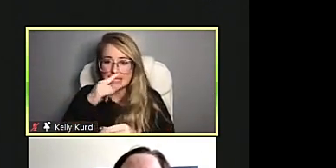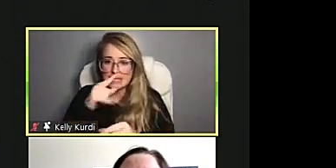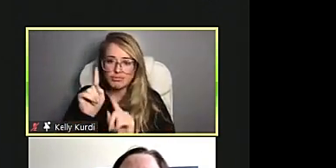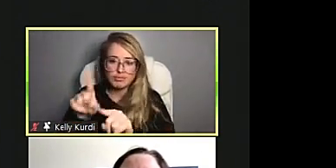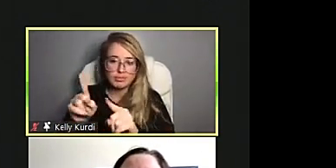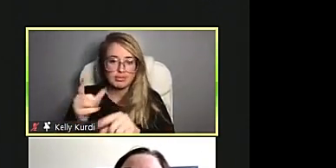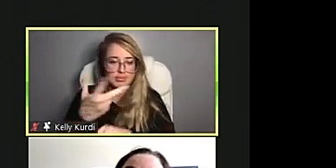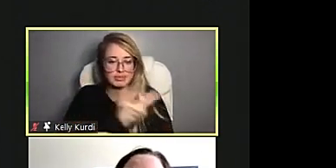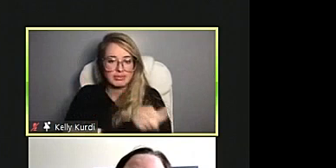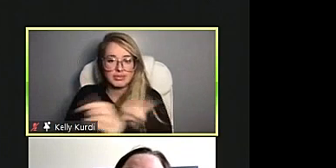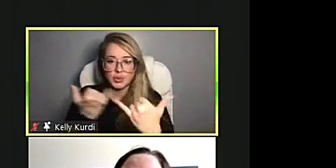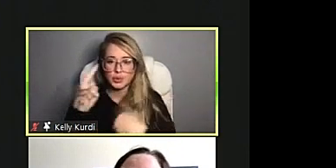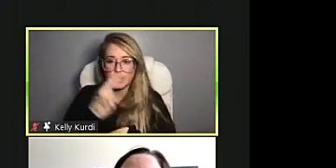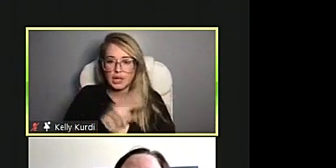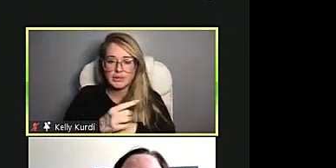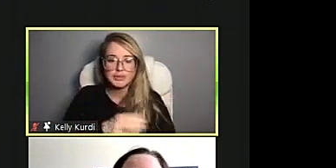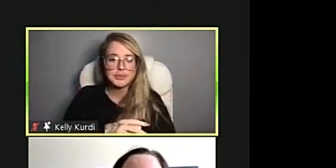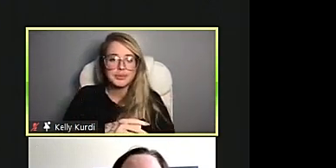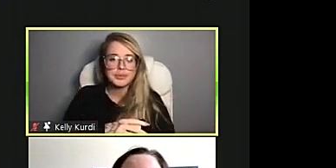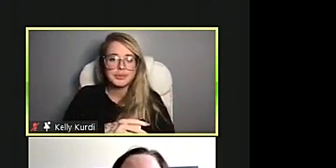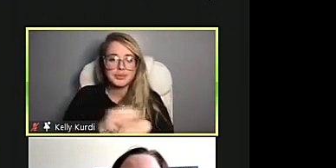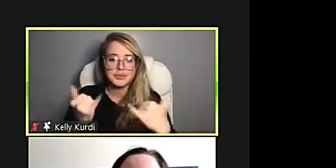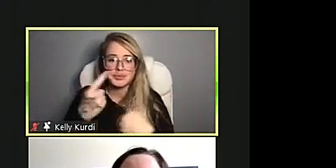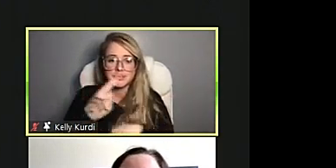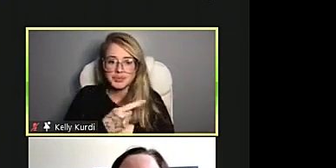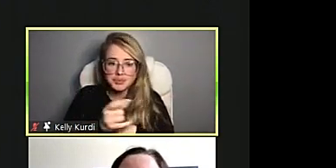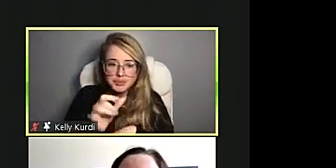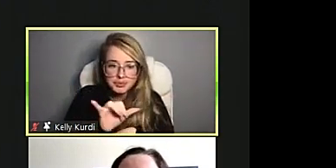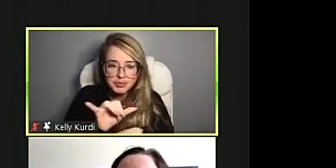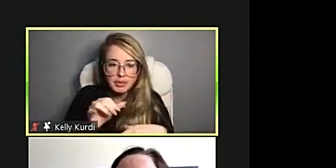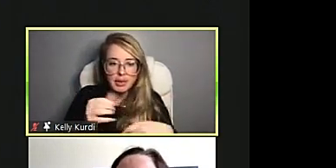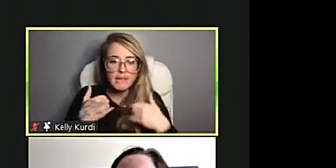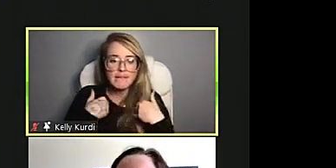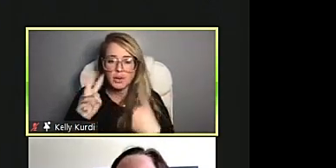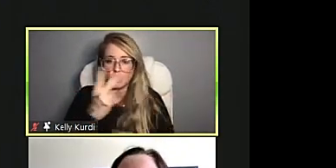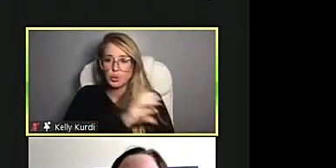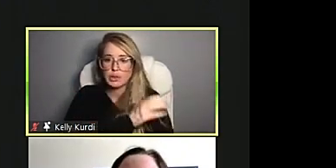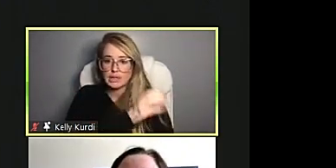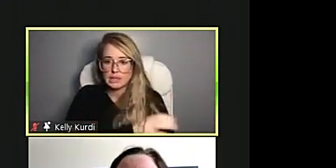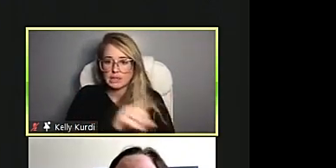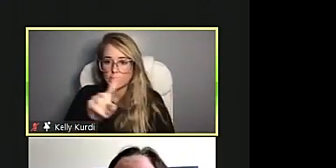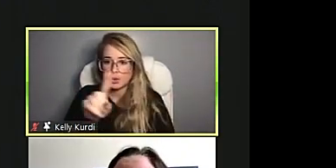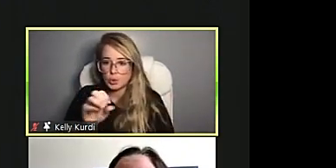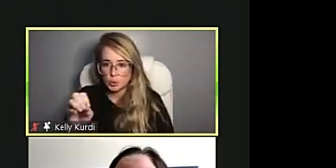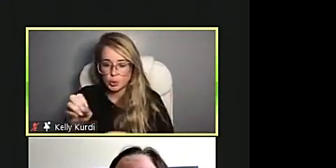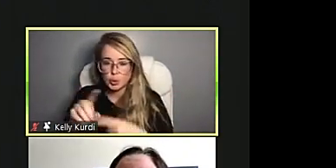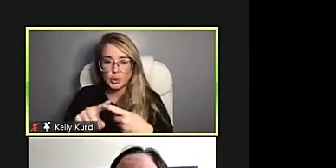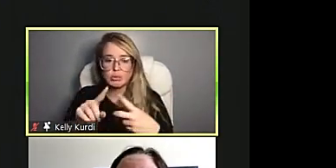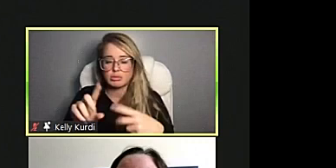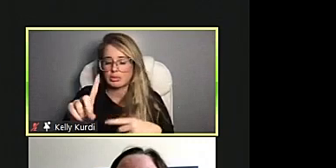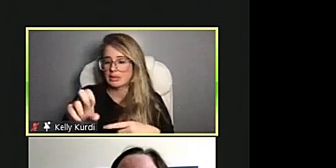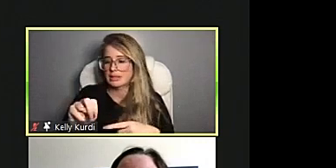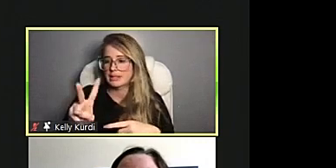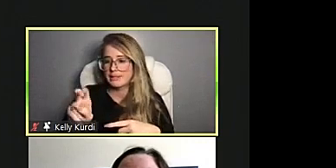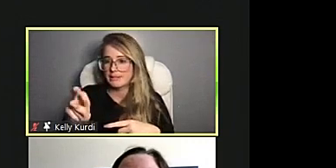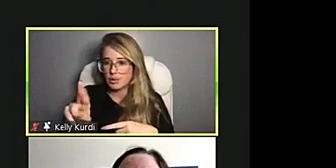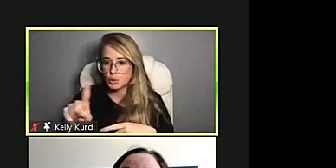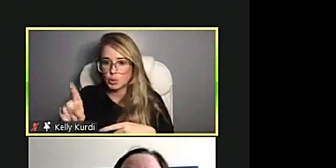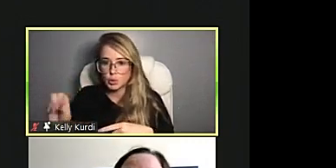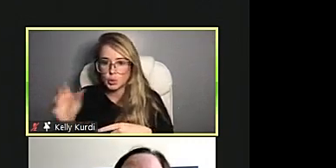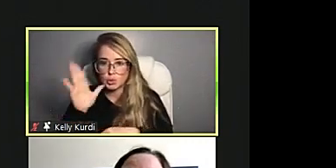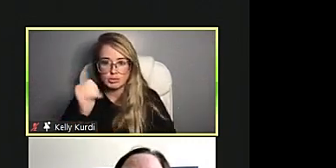today. 2-day clinics at the Pueblo Zoo. Tomorrow, Denver Zoo will also be holding a